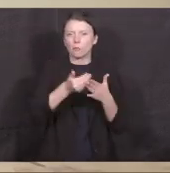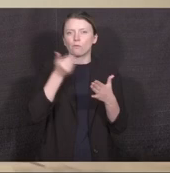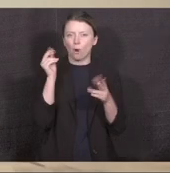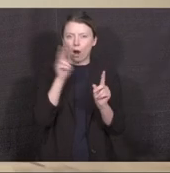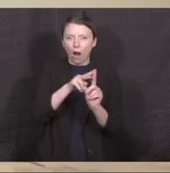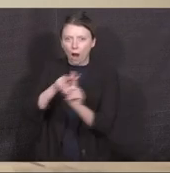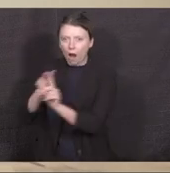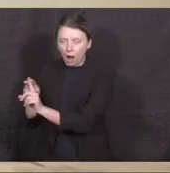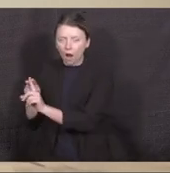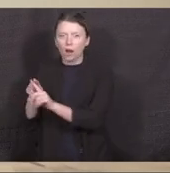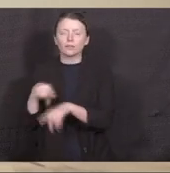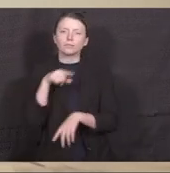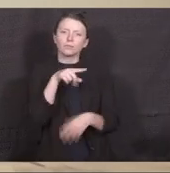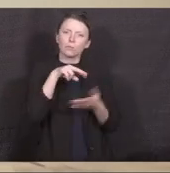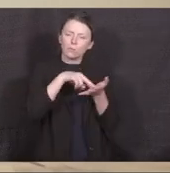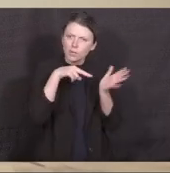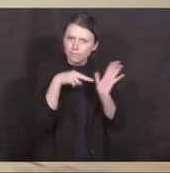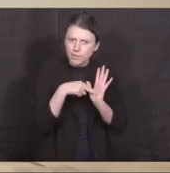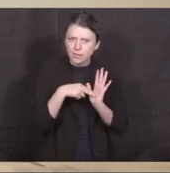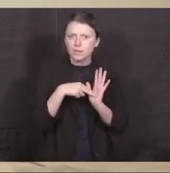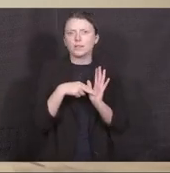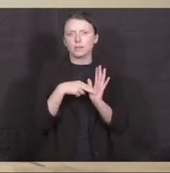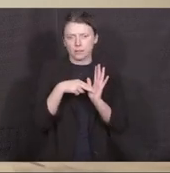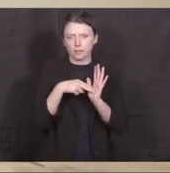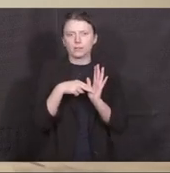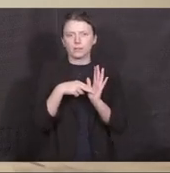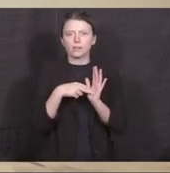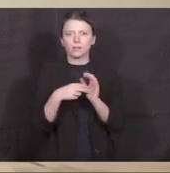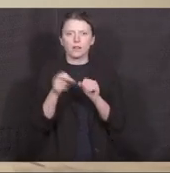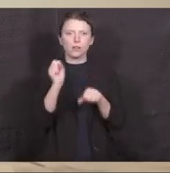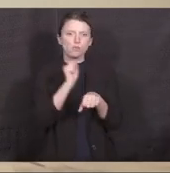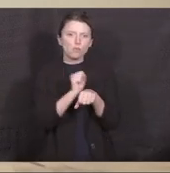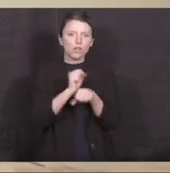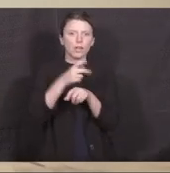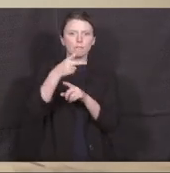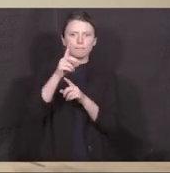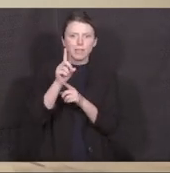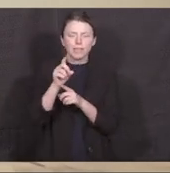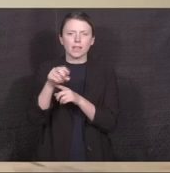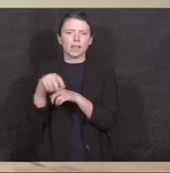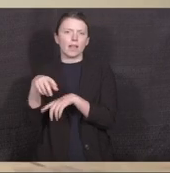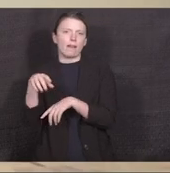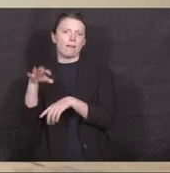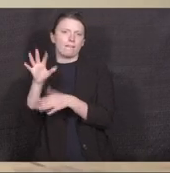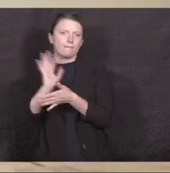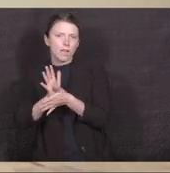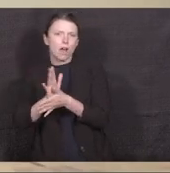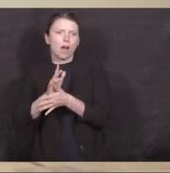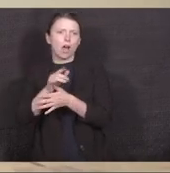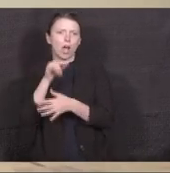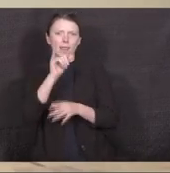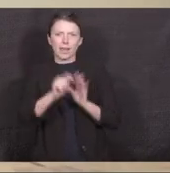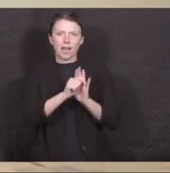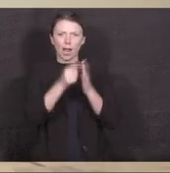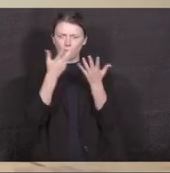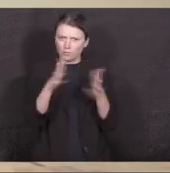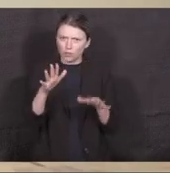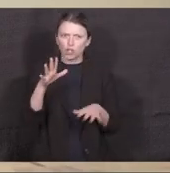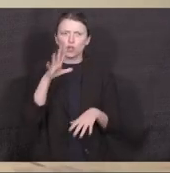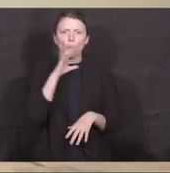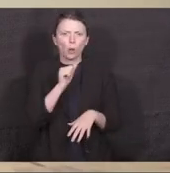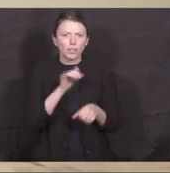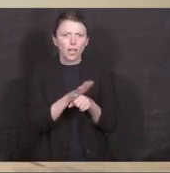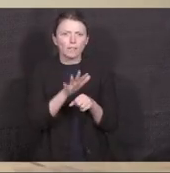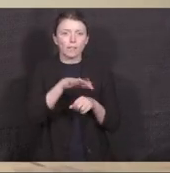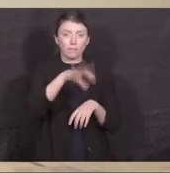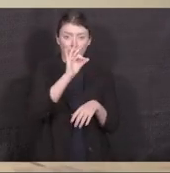study what it means to work in TV, work in film, I was old enough to find the resources